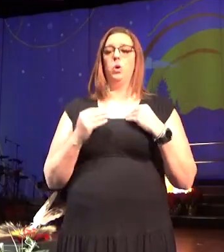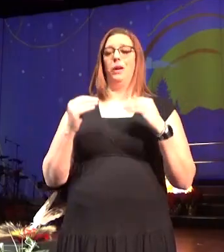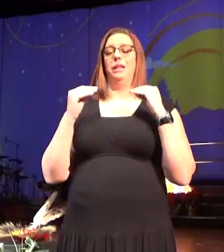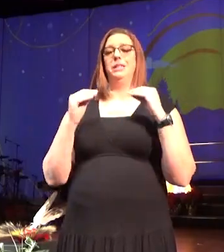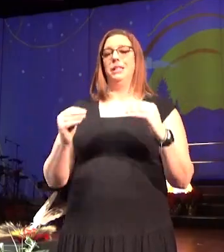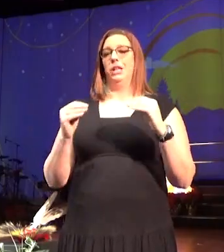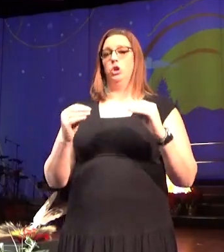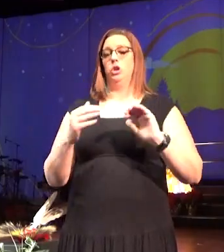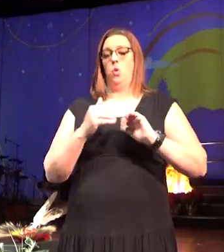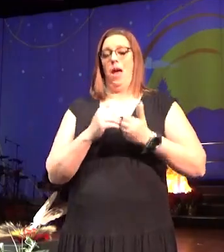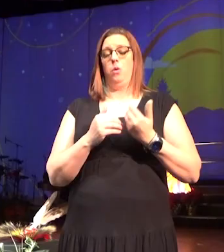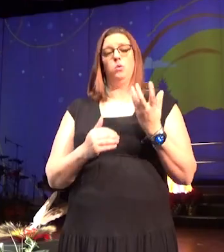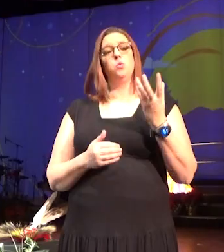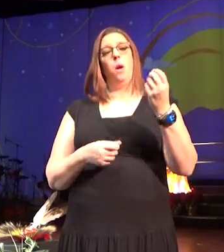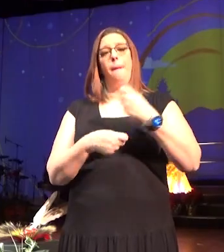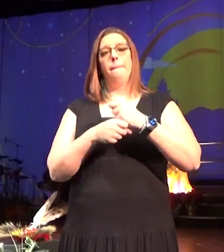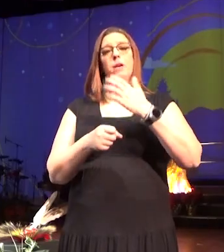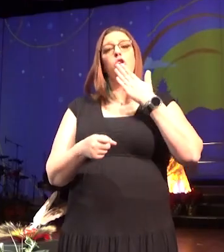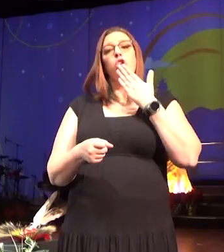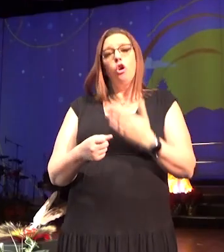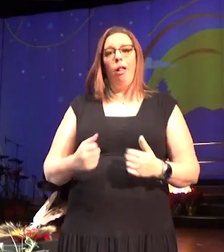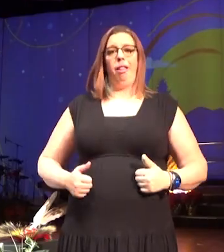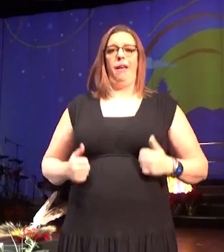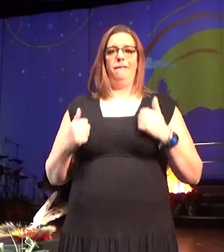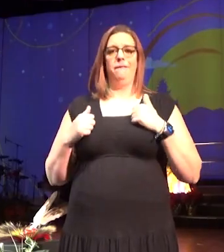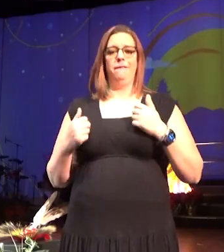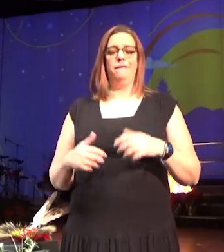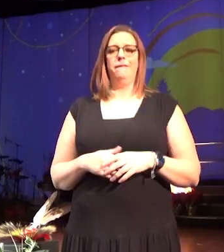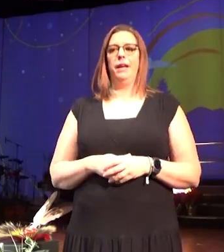how to go out and make a good living, a good life.